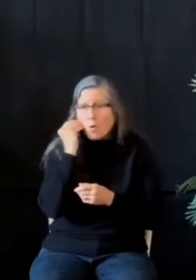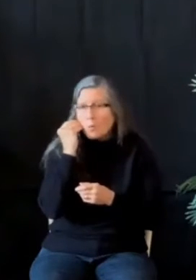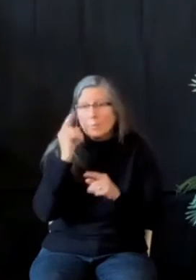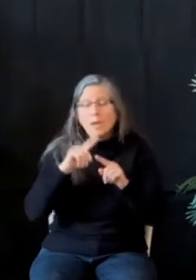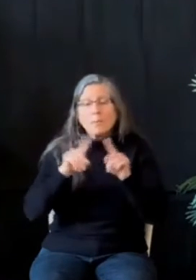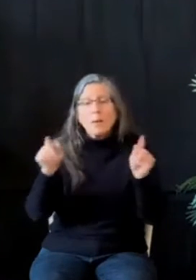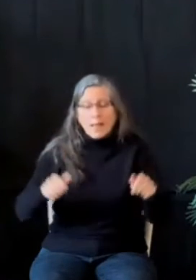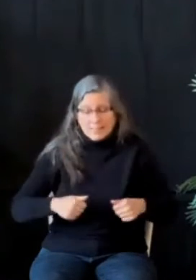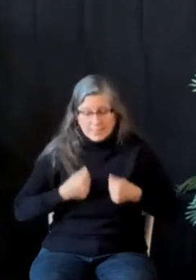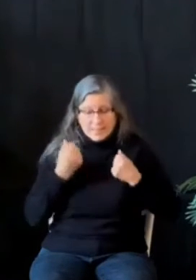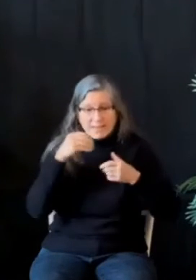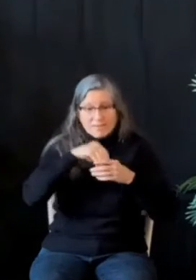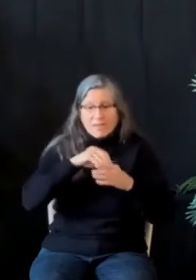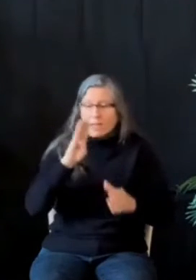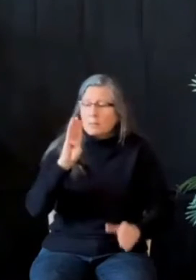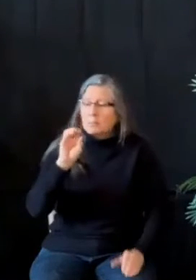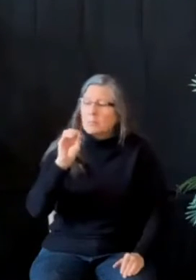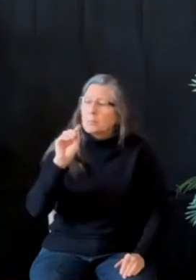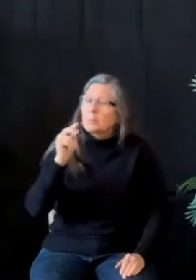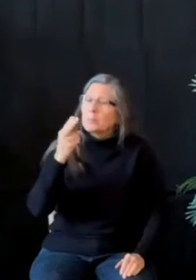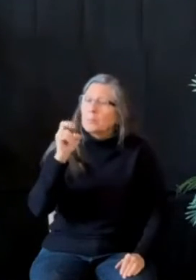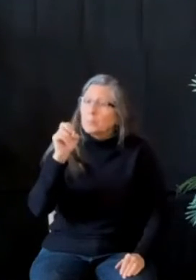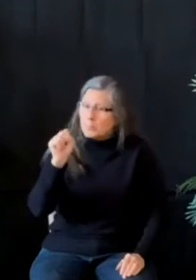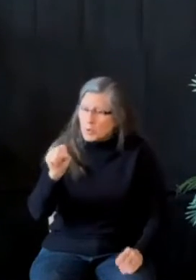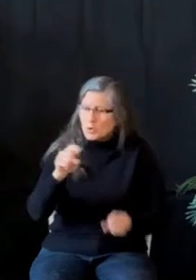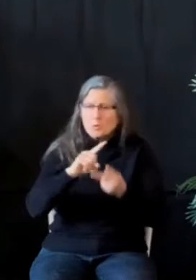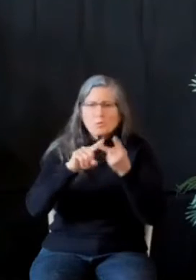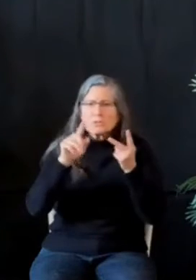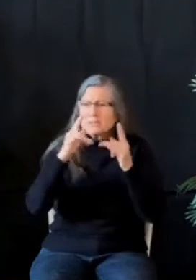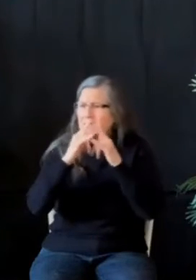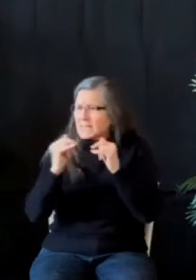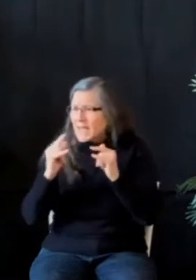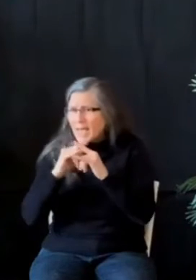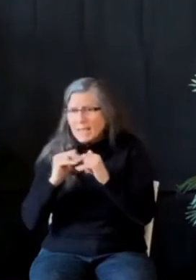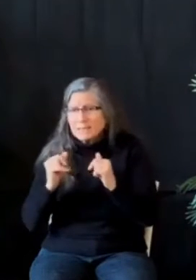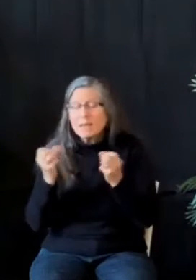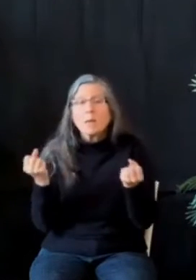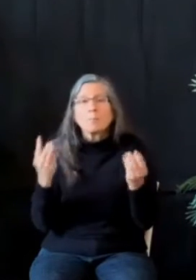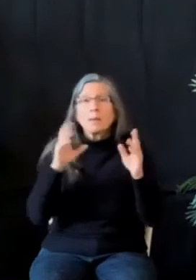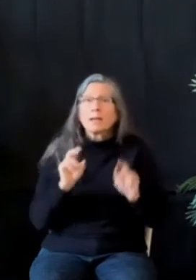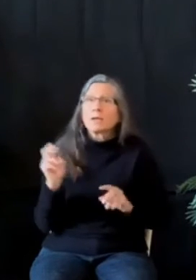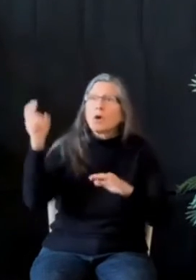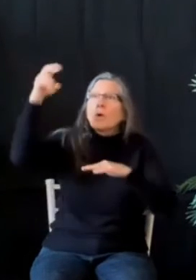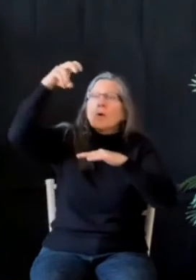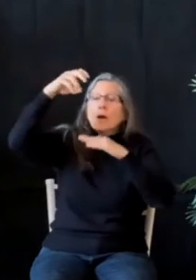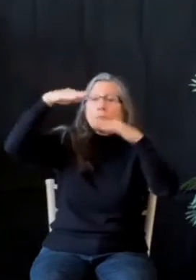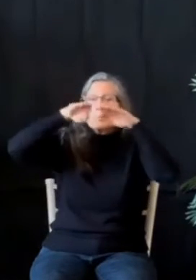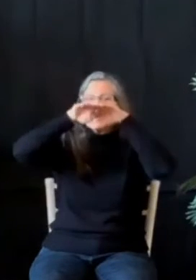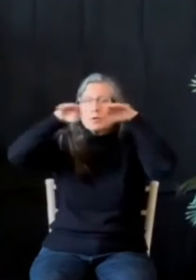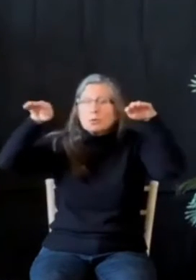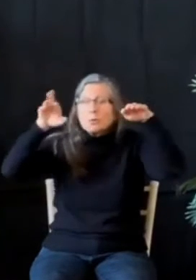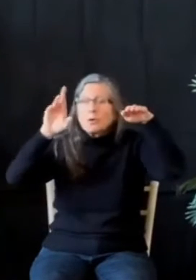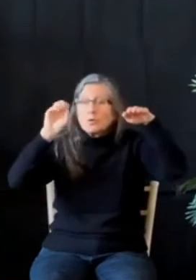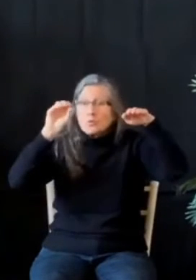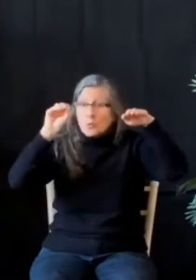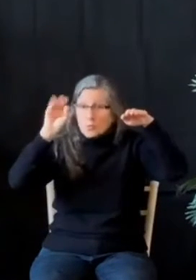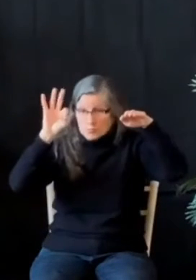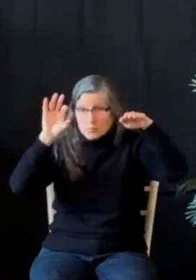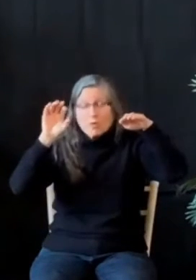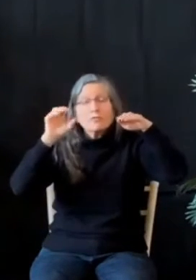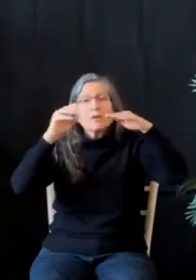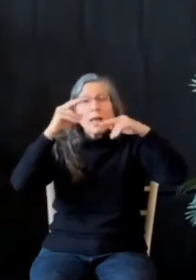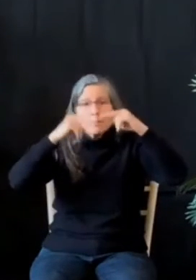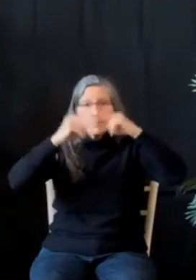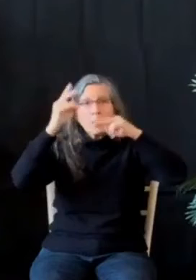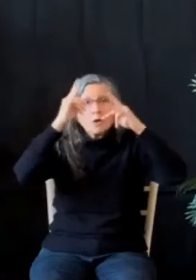in booths or tents that were outside of the house. Many of them would go up on the roof of their homes if they had those flat roofs, and they would build a booth